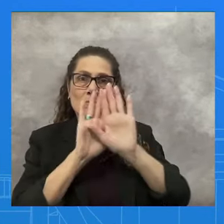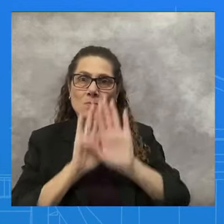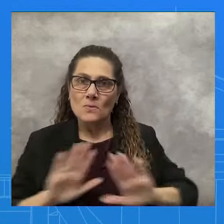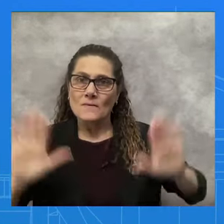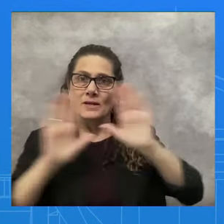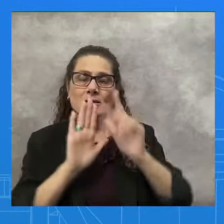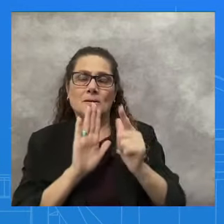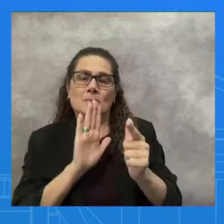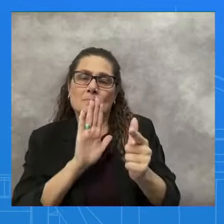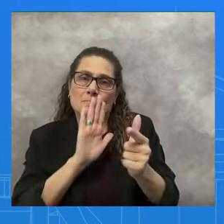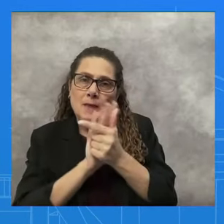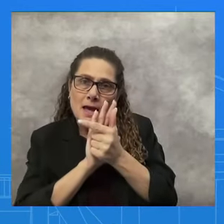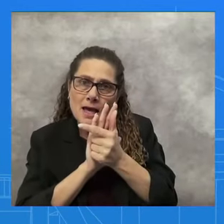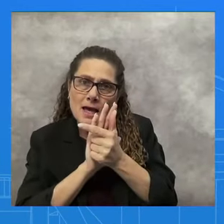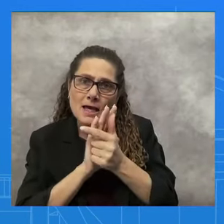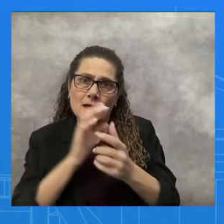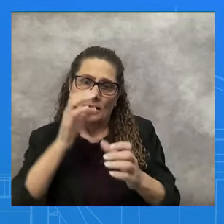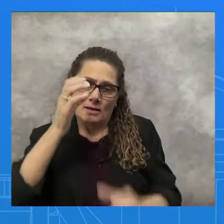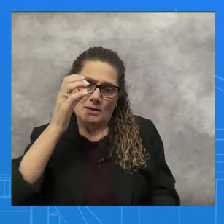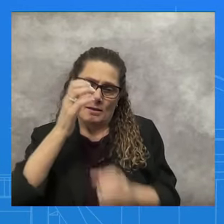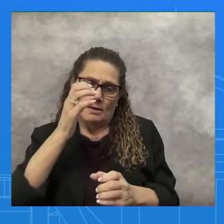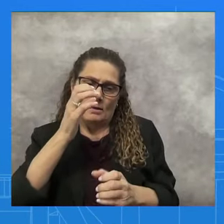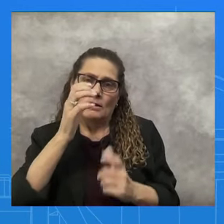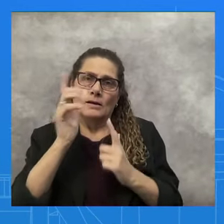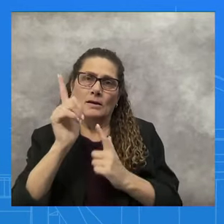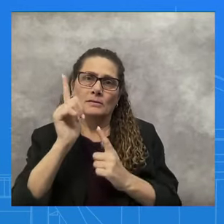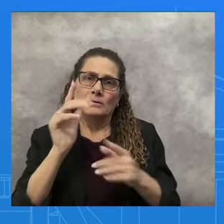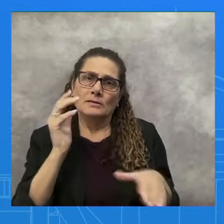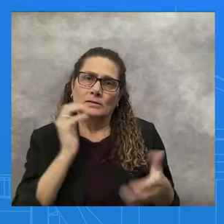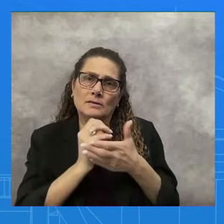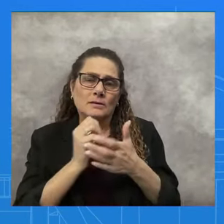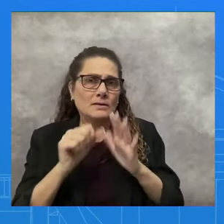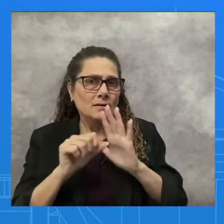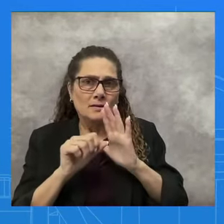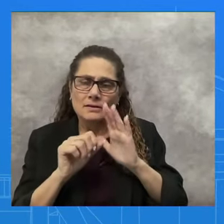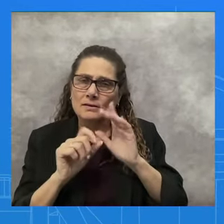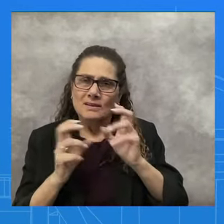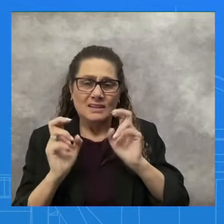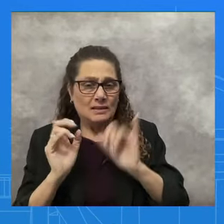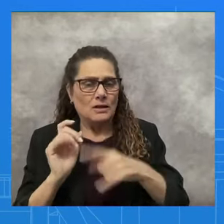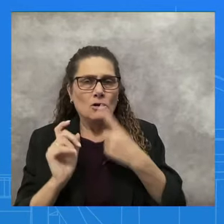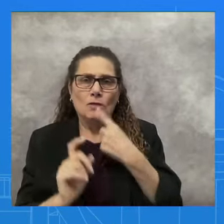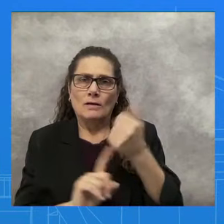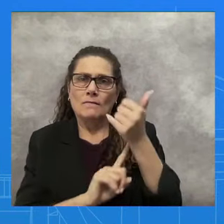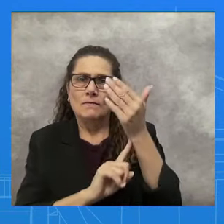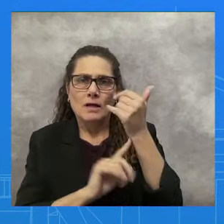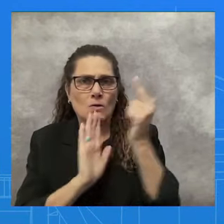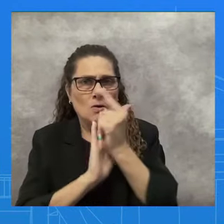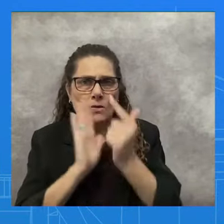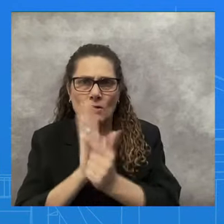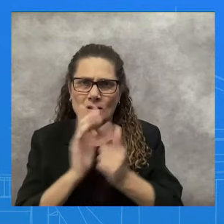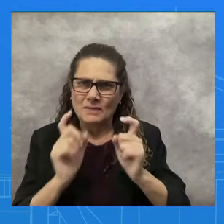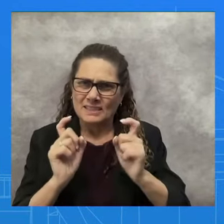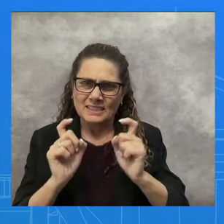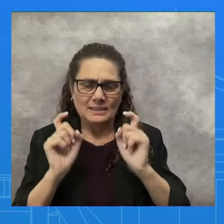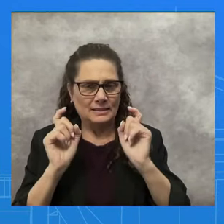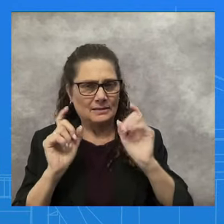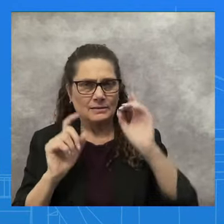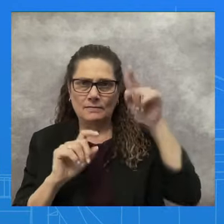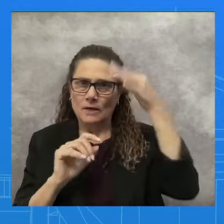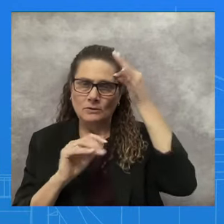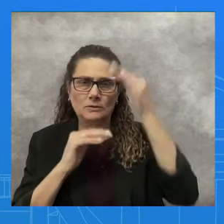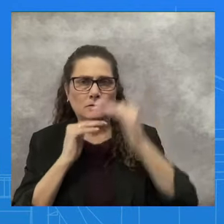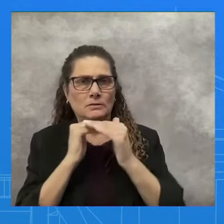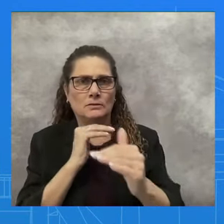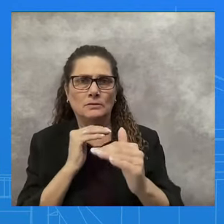all important. These are the things that I just listed out is going to save lives. Go ahead, April. Karine, Karine, on that subject, as you're passionate